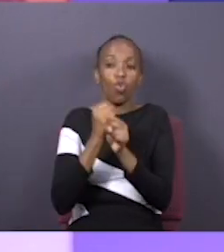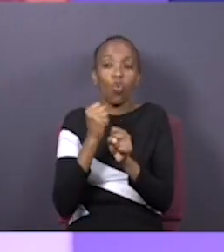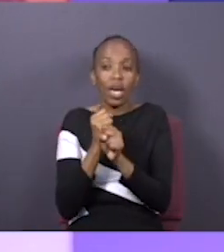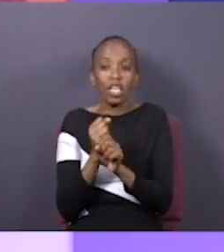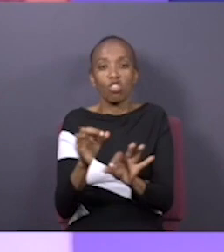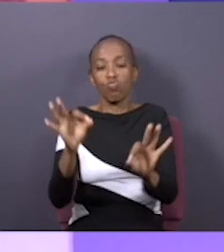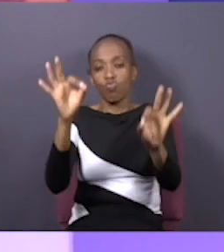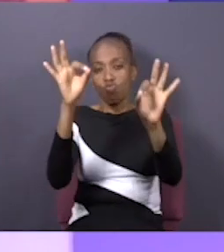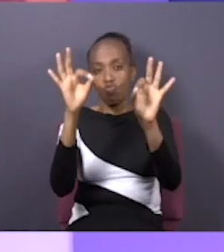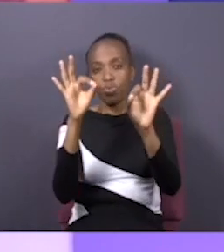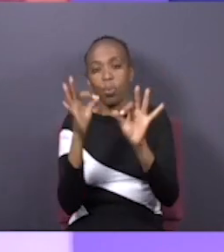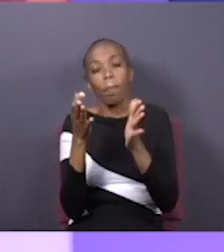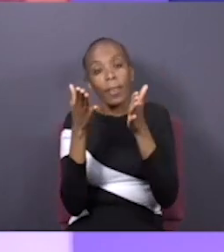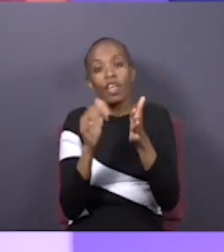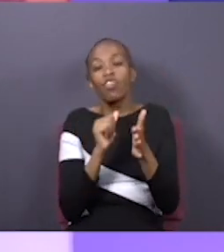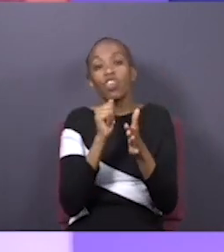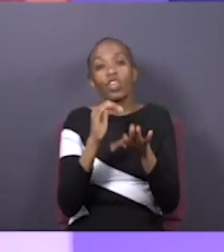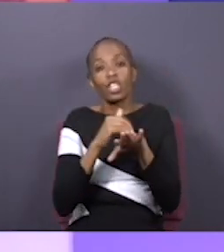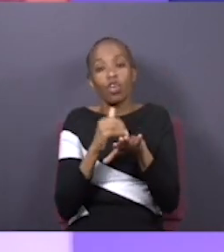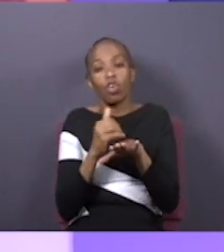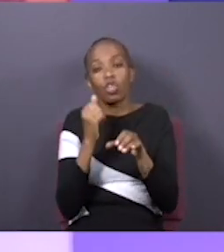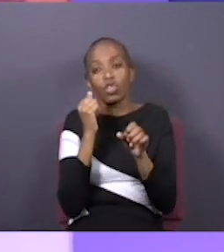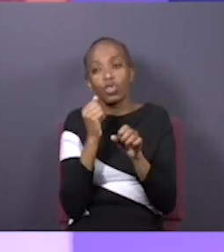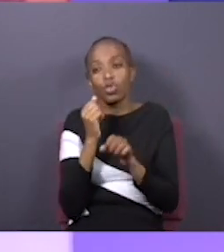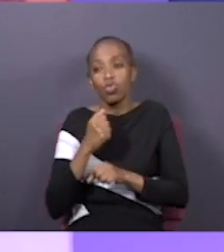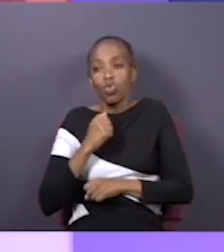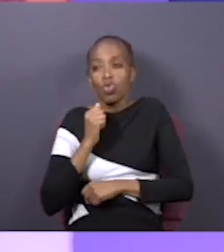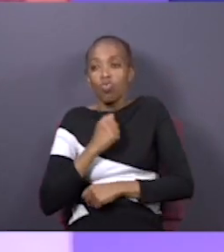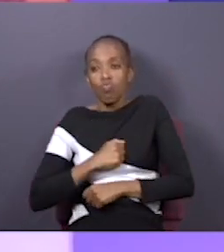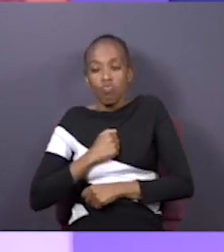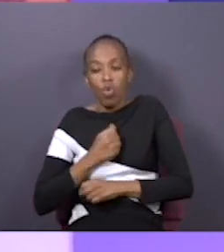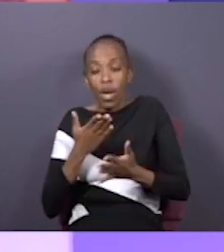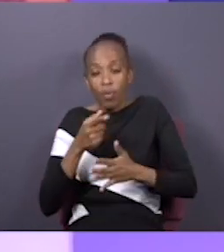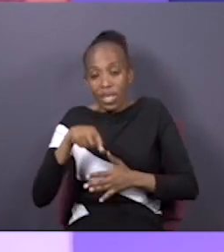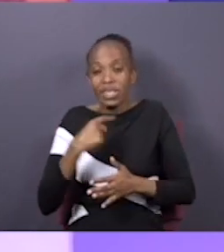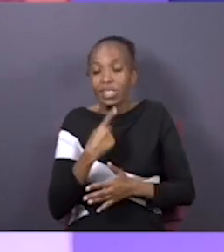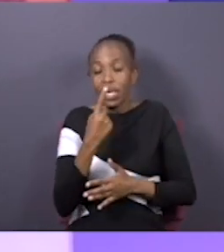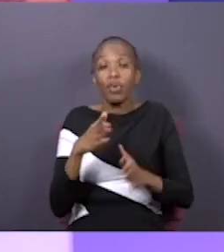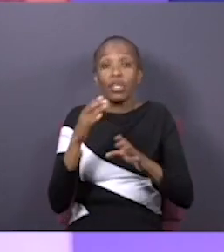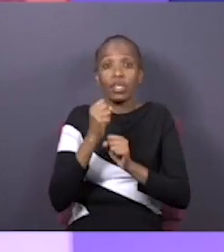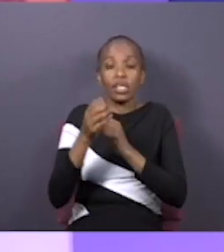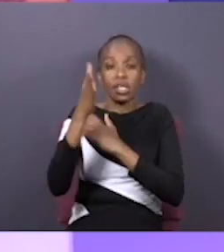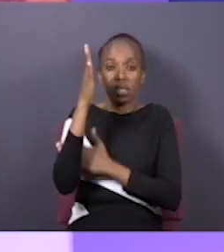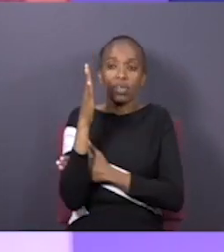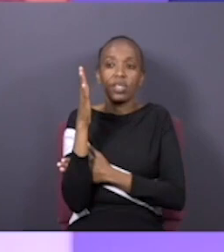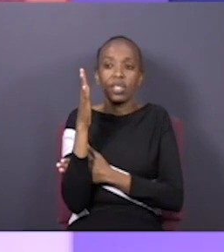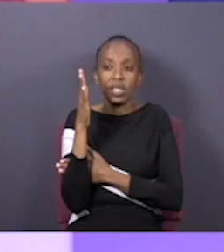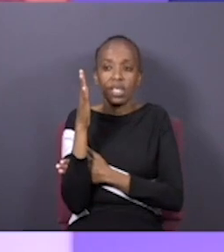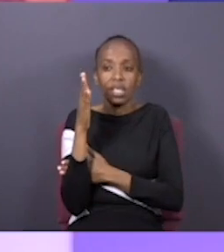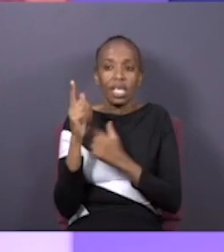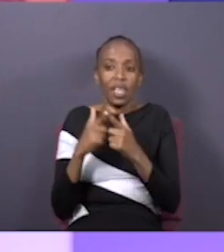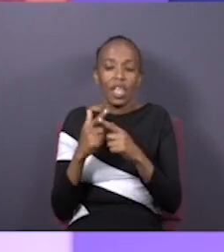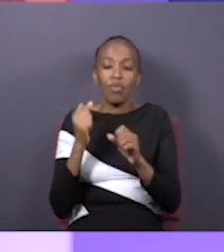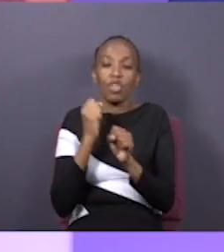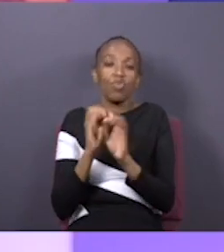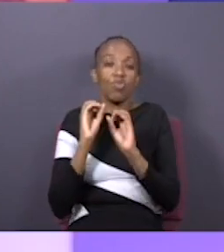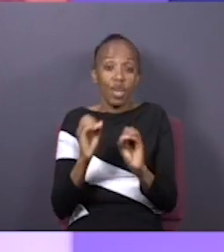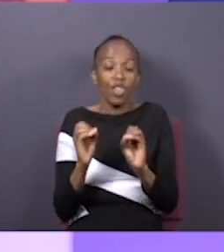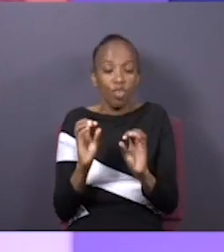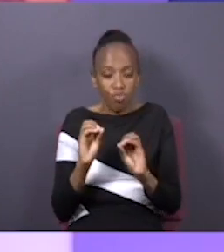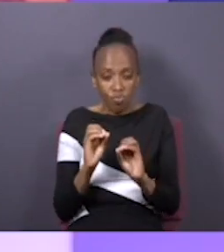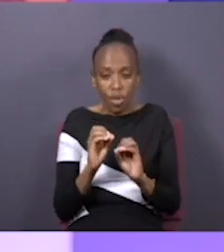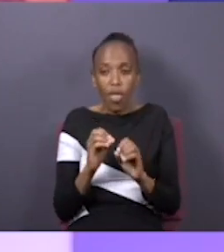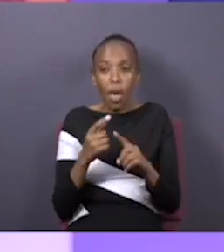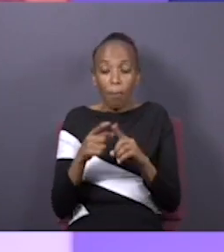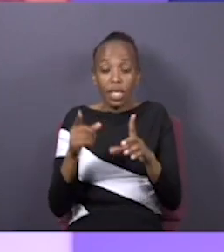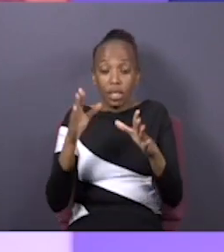working smart. This is not a call to apathy, where we say we trust God and we just do nothing. No,